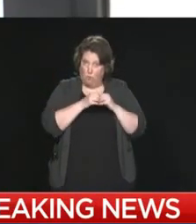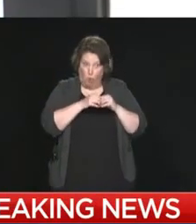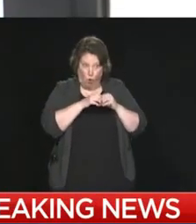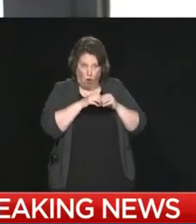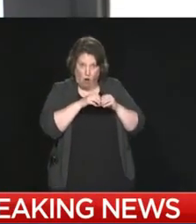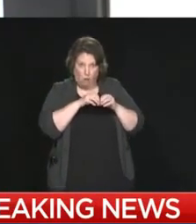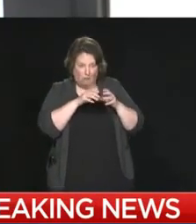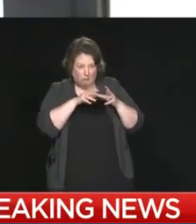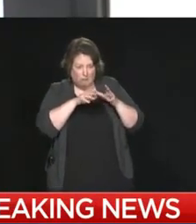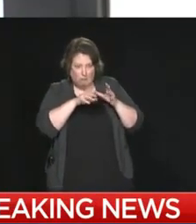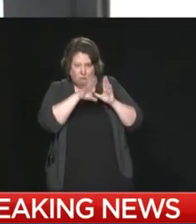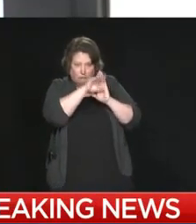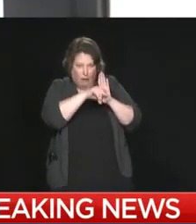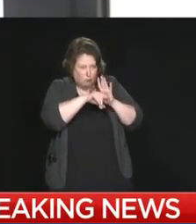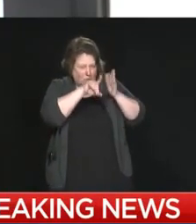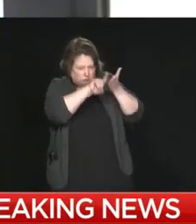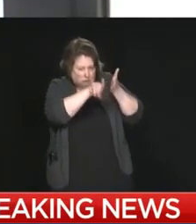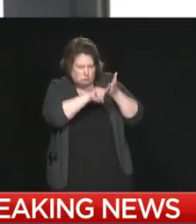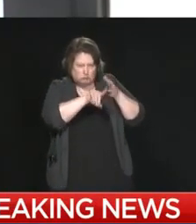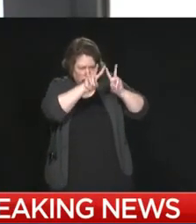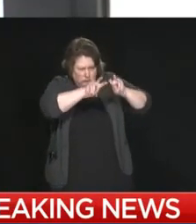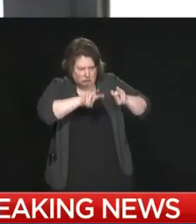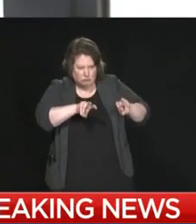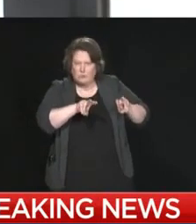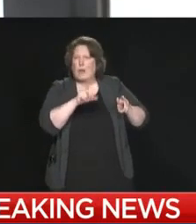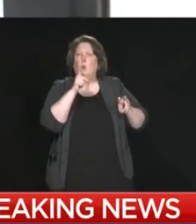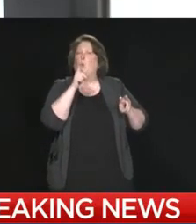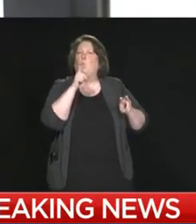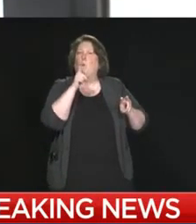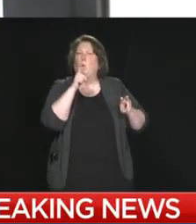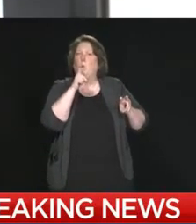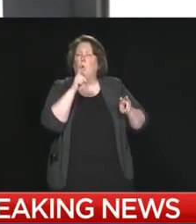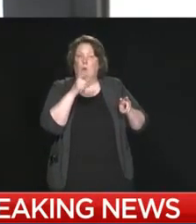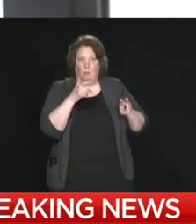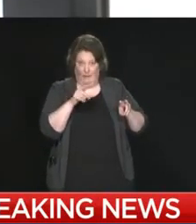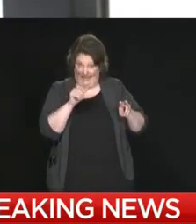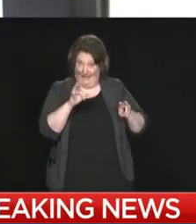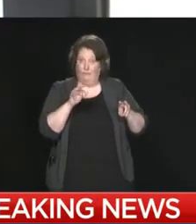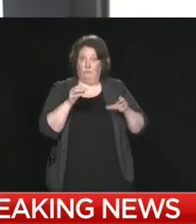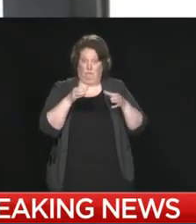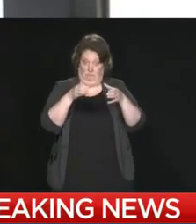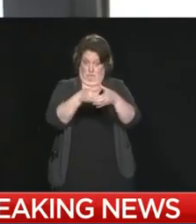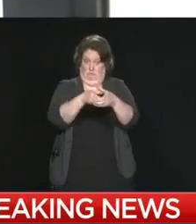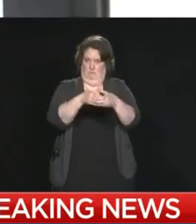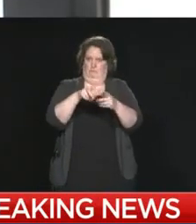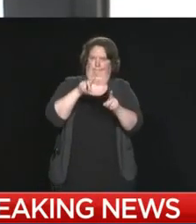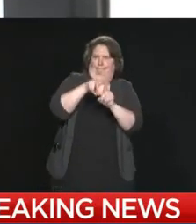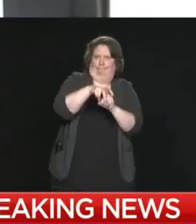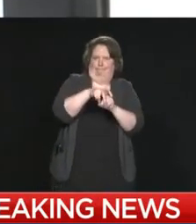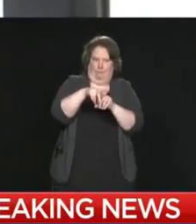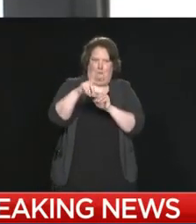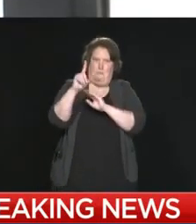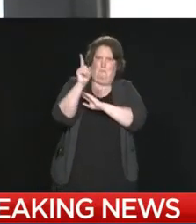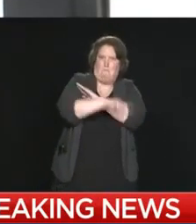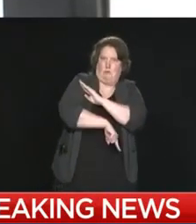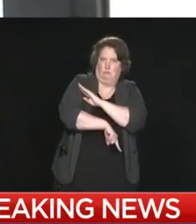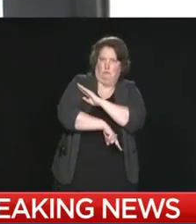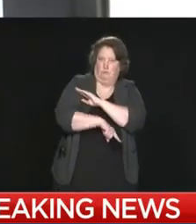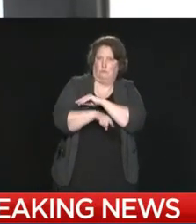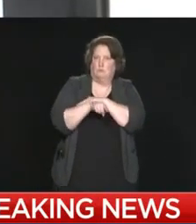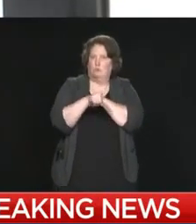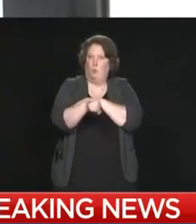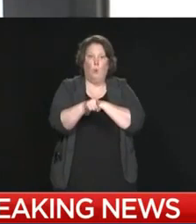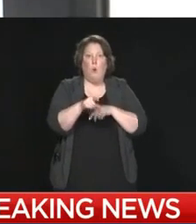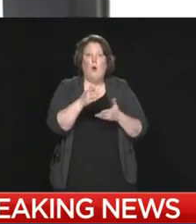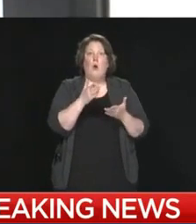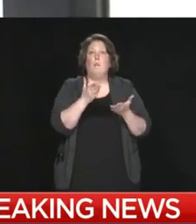this? If you're announcing penalties and there's no one to apply, it's a smokescreen. So have you foreseen the hiring of